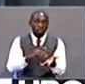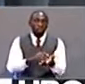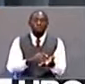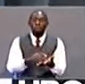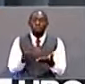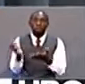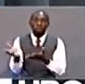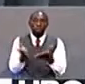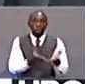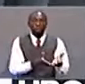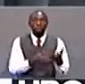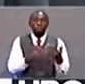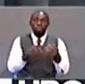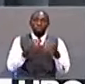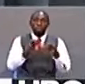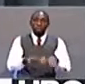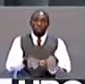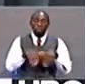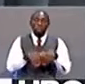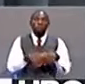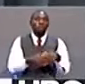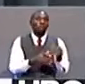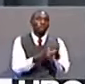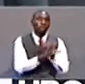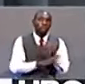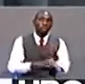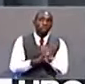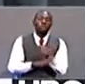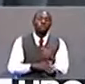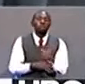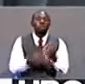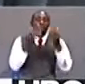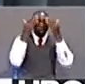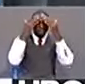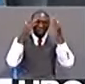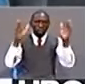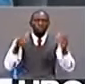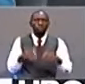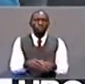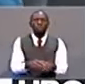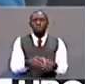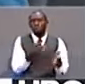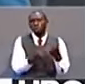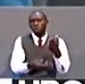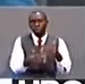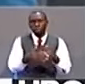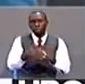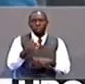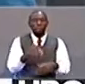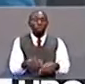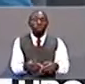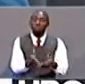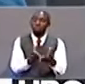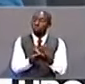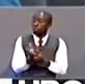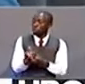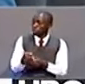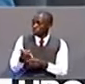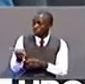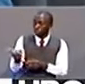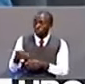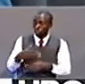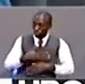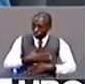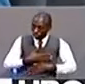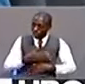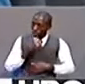Parliament and the country up to date. Honorable Speaker, through you last week, I laid on